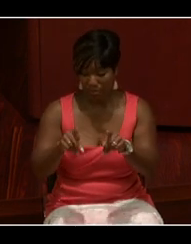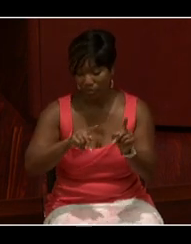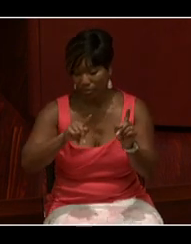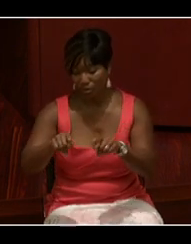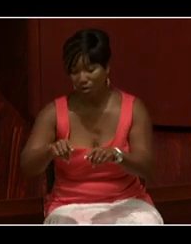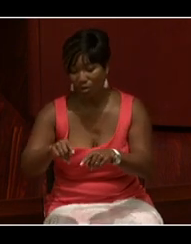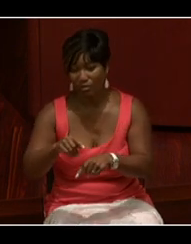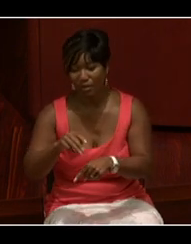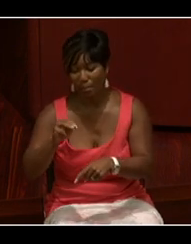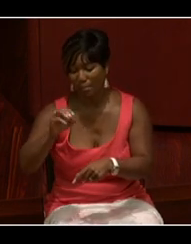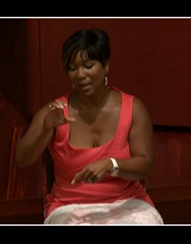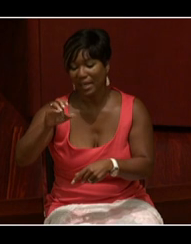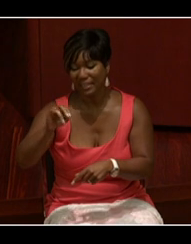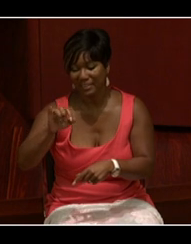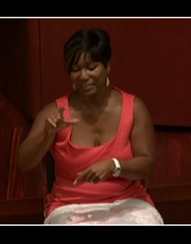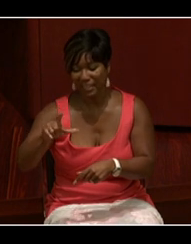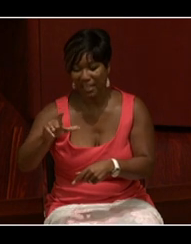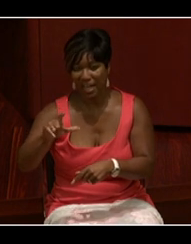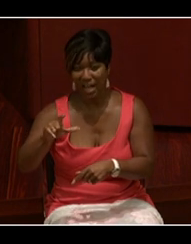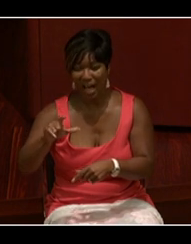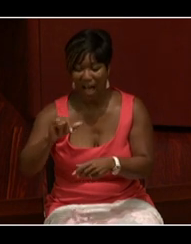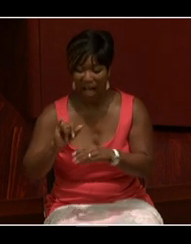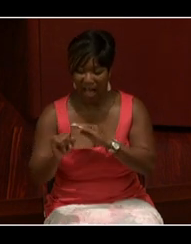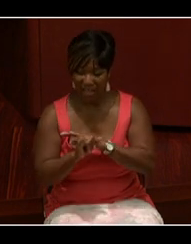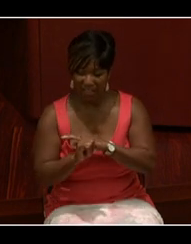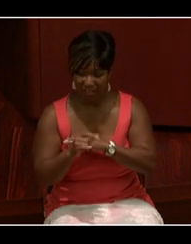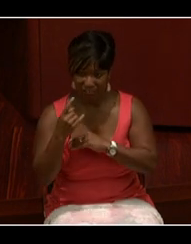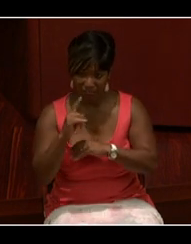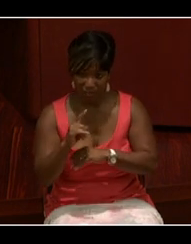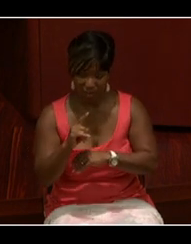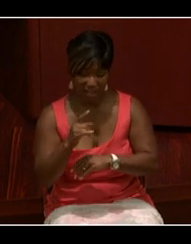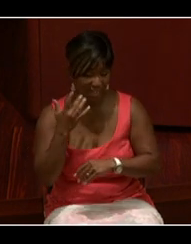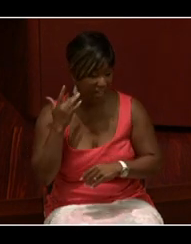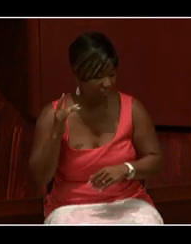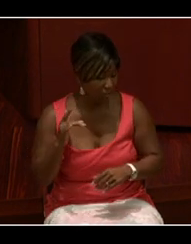from California for committing the crime of smuggling.